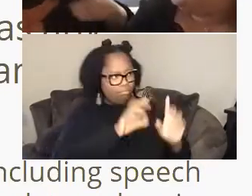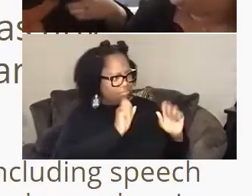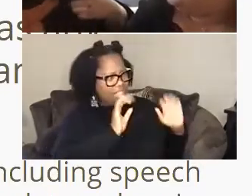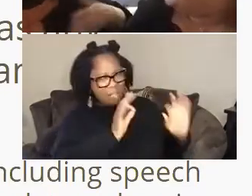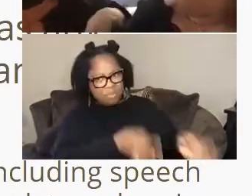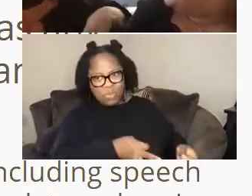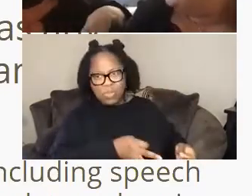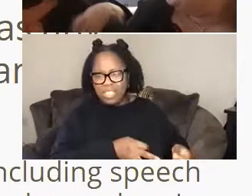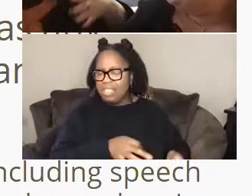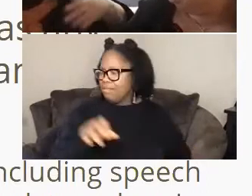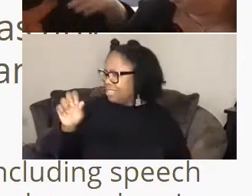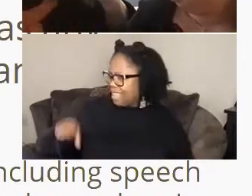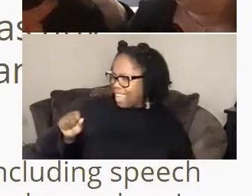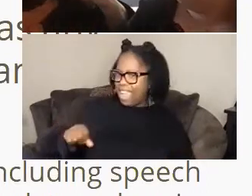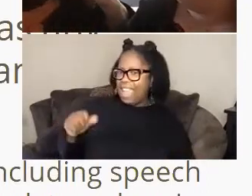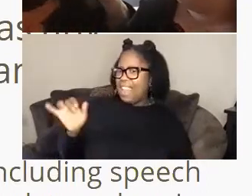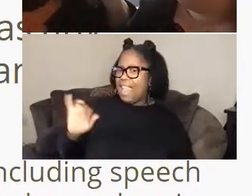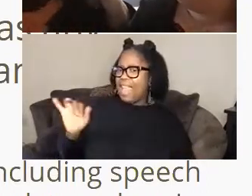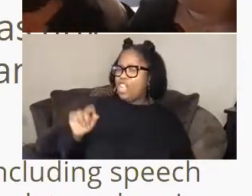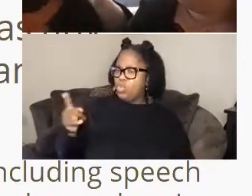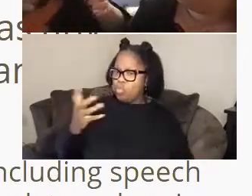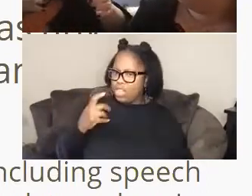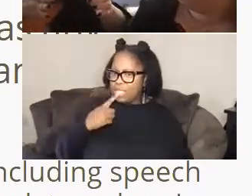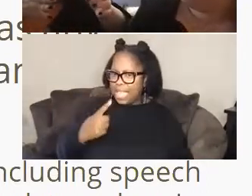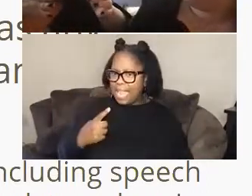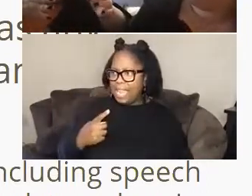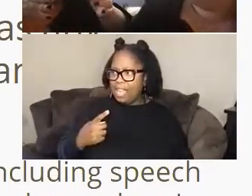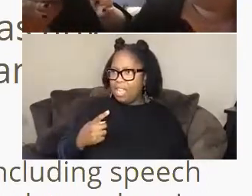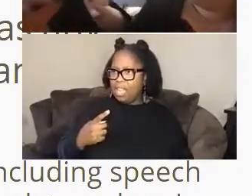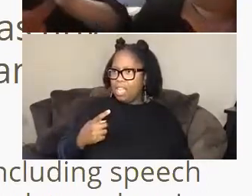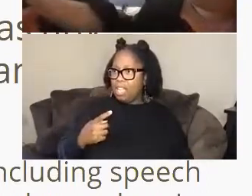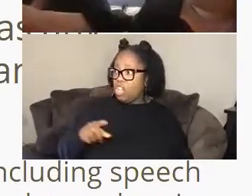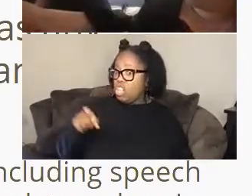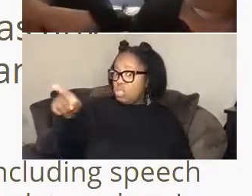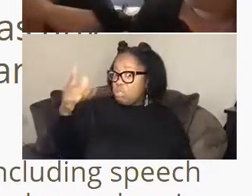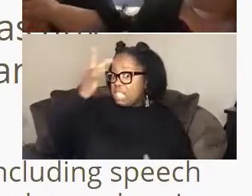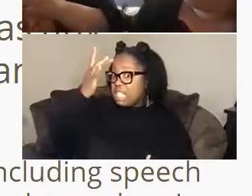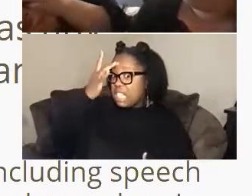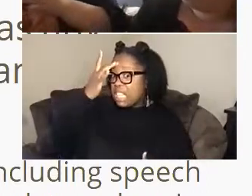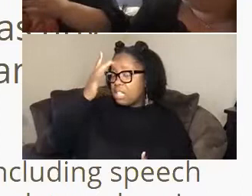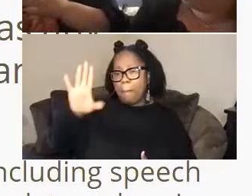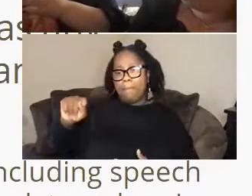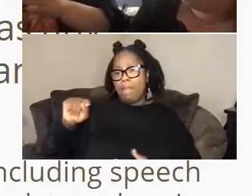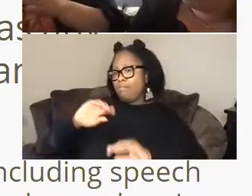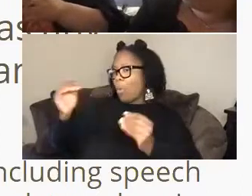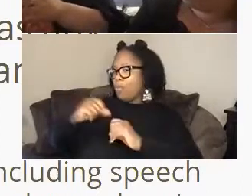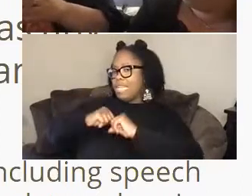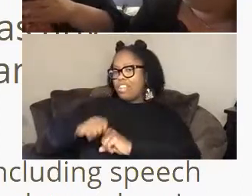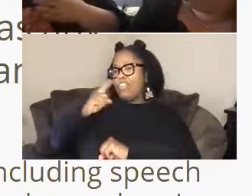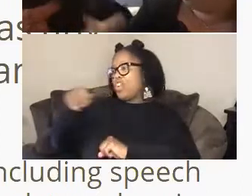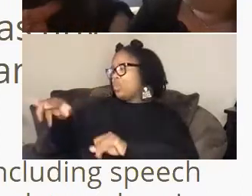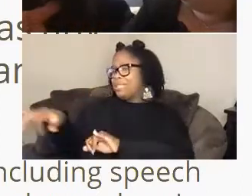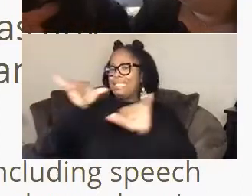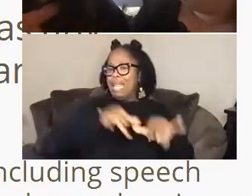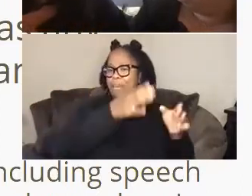want to you want to say well, you're diseased, but we're not going to protect you the way we protect a person who has a